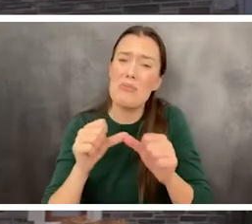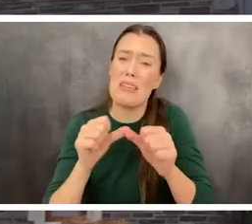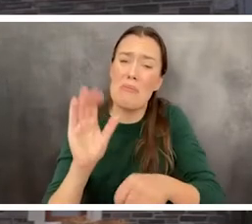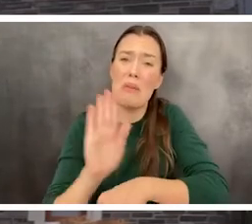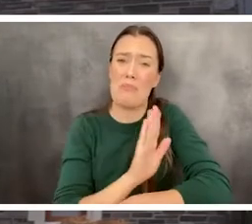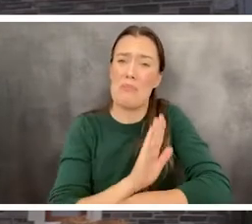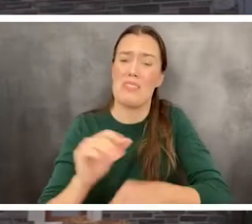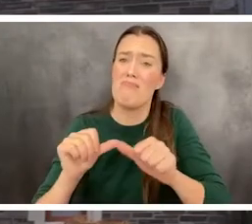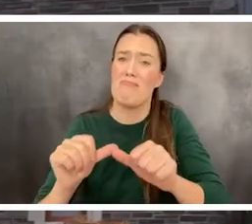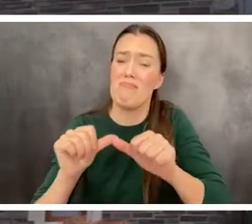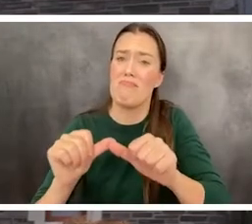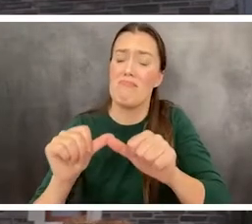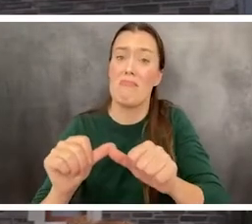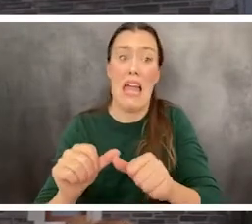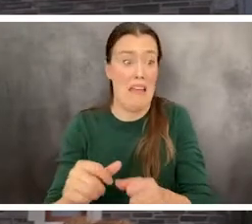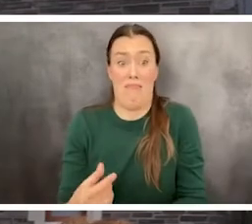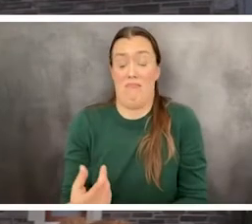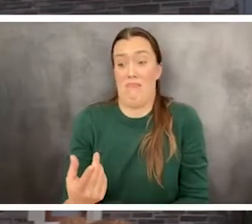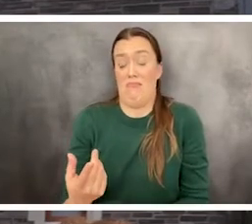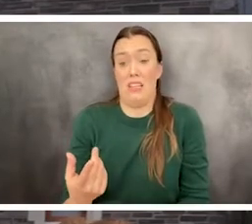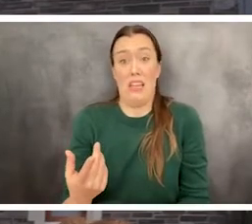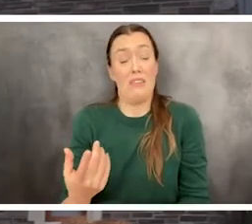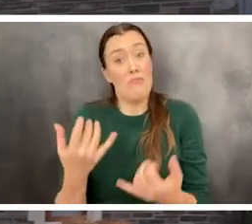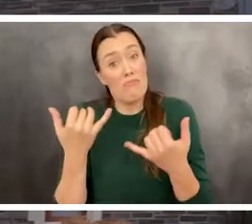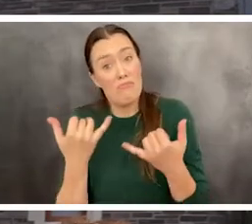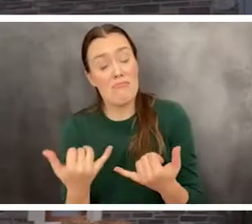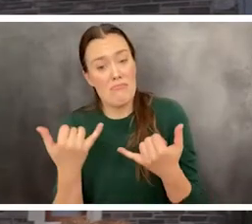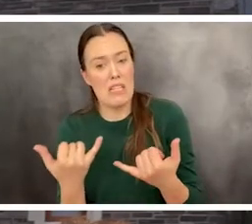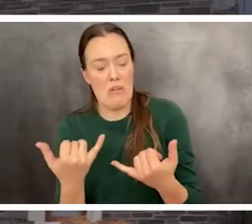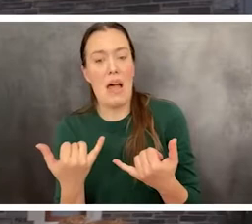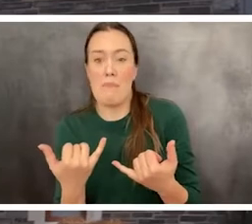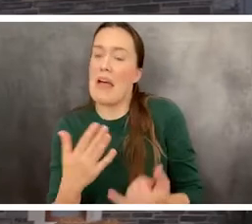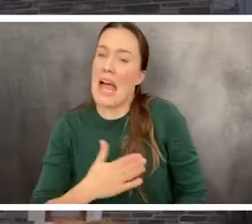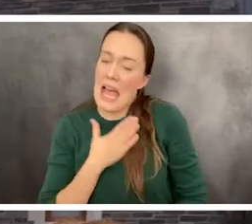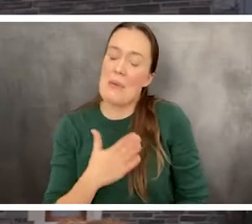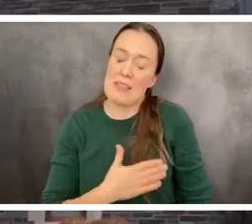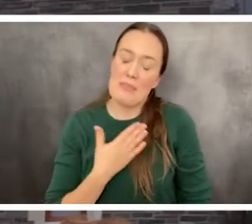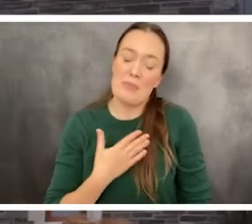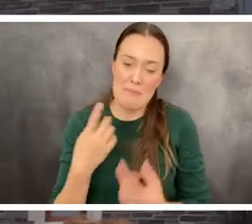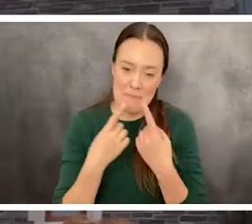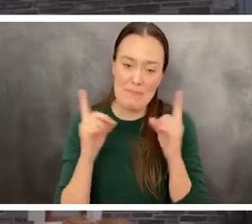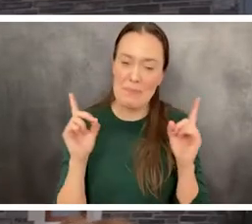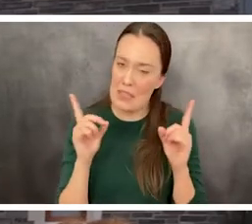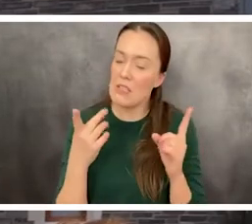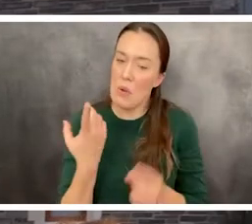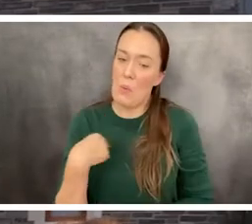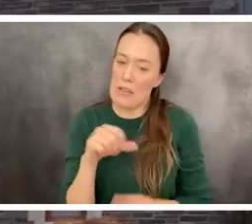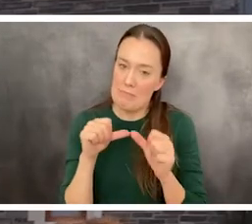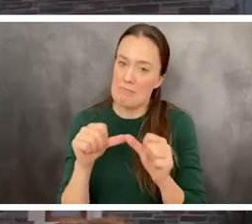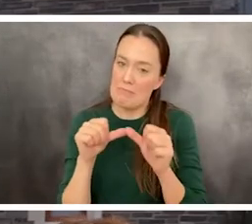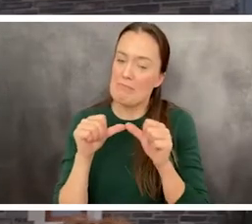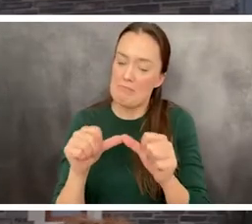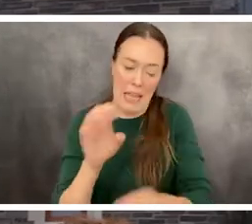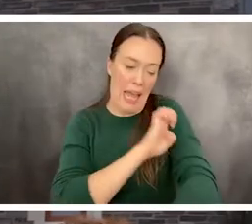on that as a business, and I think as individuals. Mm-hmm. And so, I'm really happy to say that, you know, we've definitely